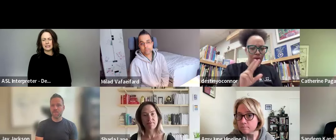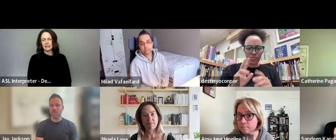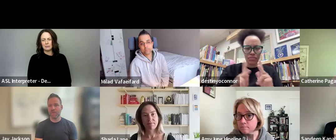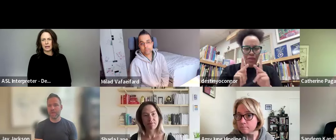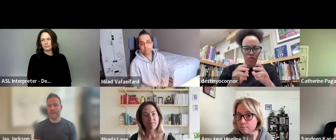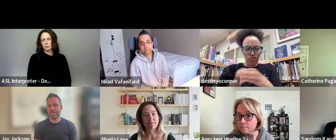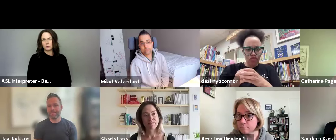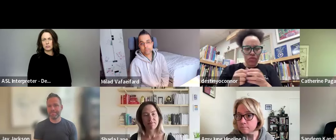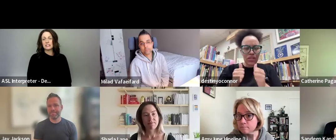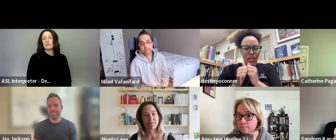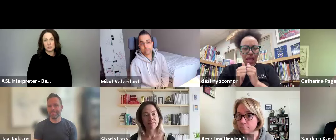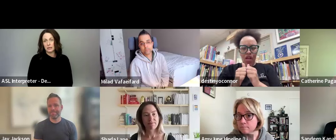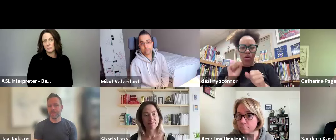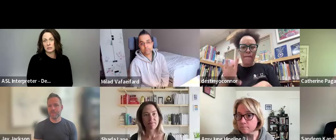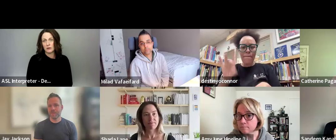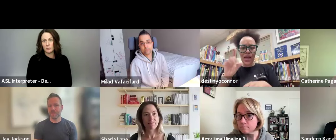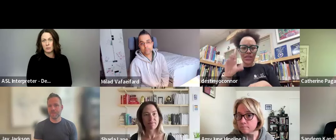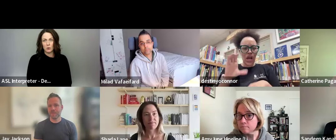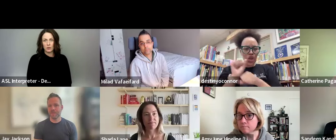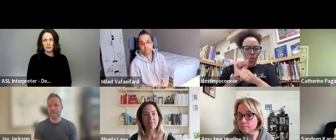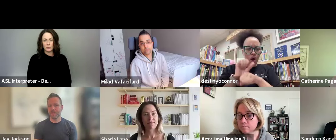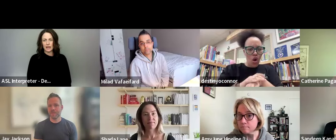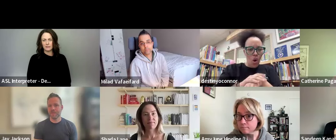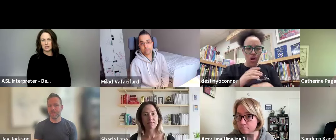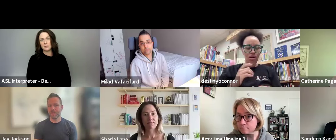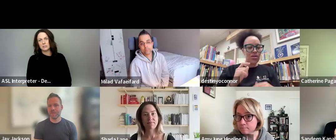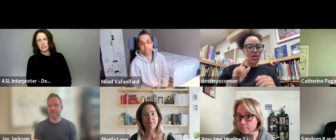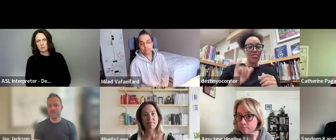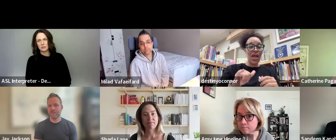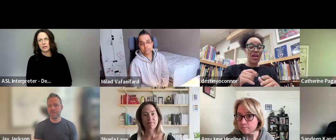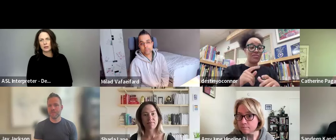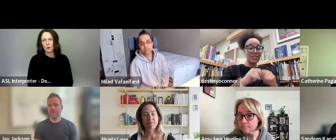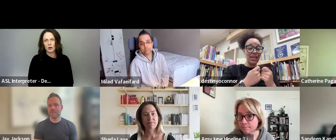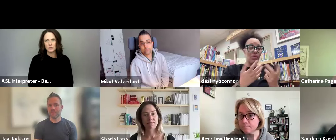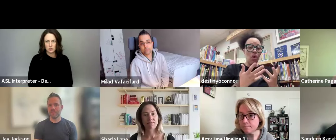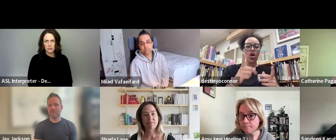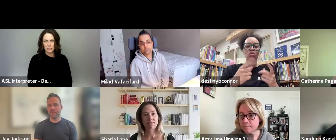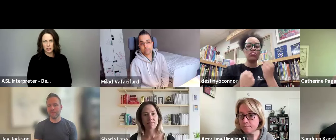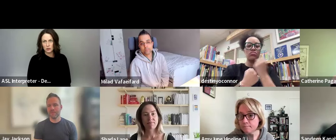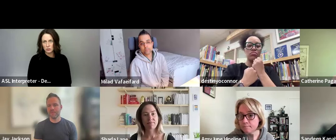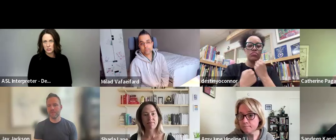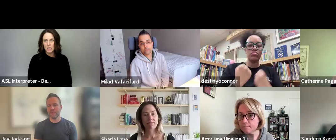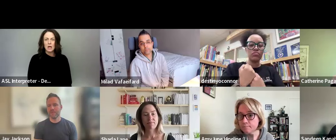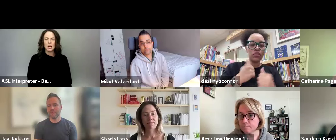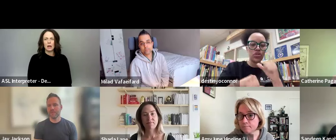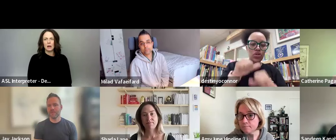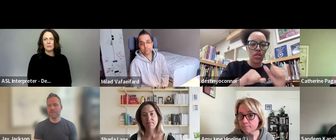create a team, like several teams of people that we have, like sub teams that they can work on certain